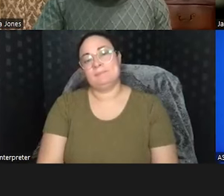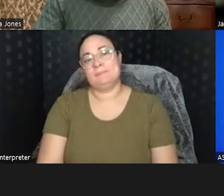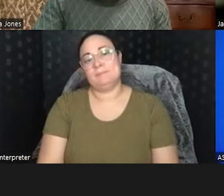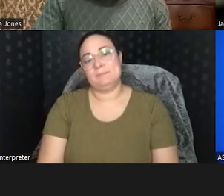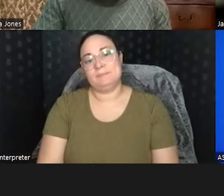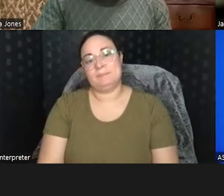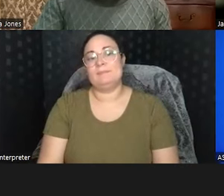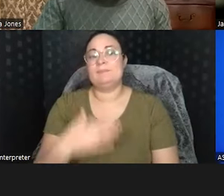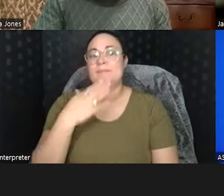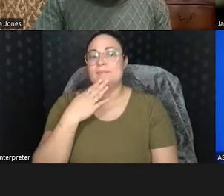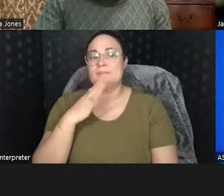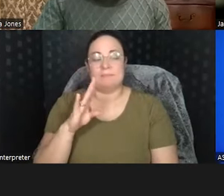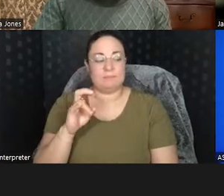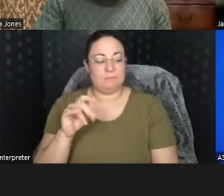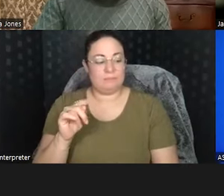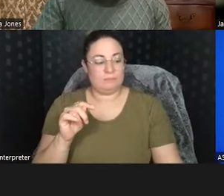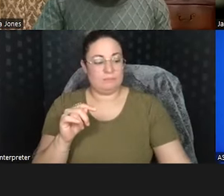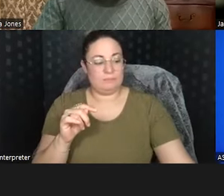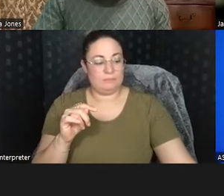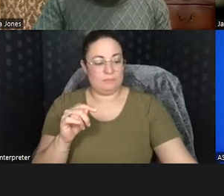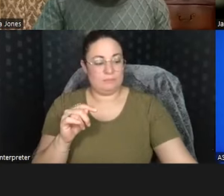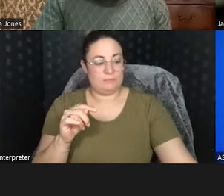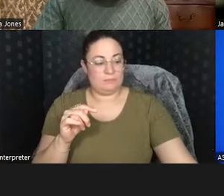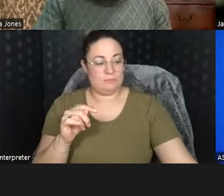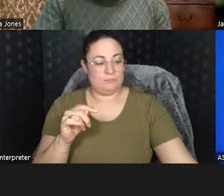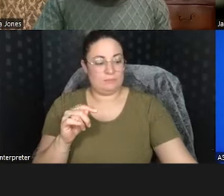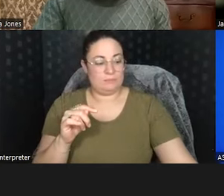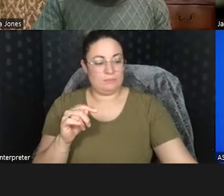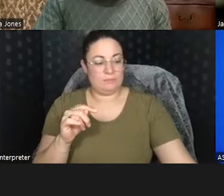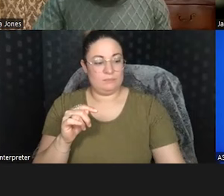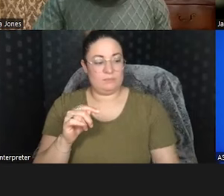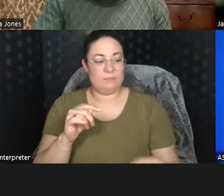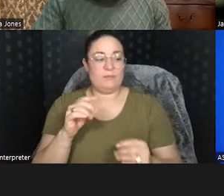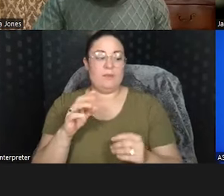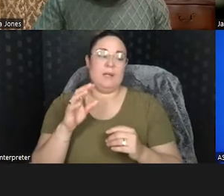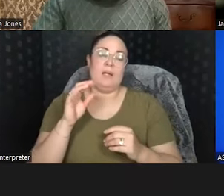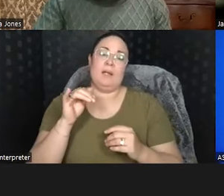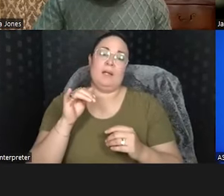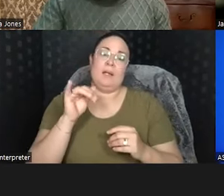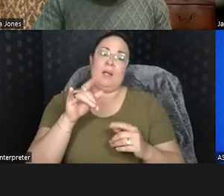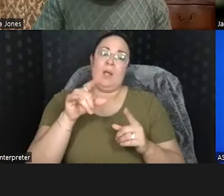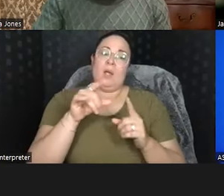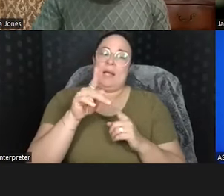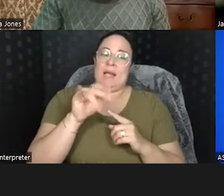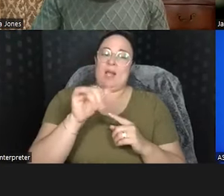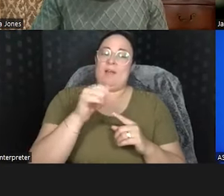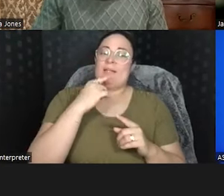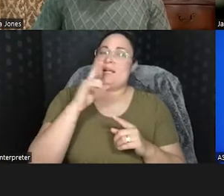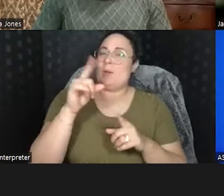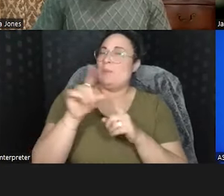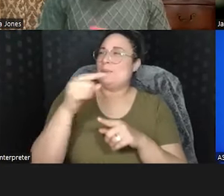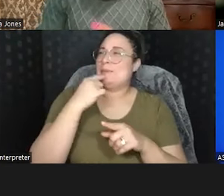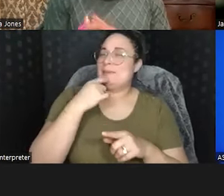Thank you so much, Brent. Kiara, it sounds like you want to add something. Yeah, no, thank you. The word I was thinking when you was talking, Brent, is we